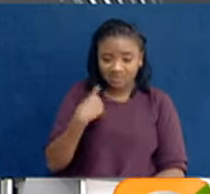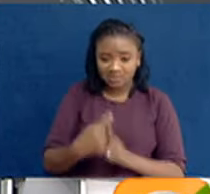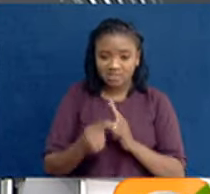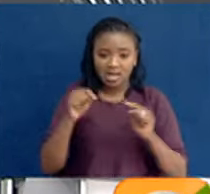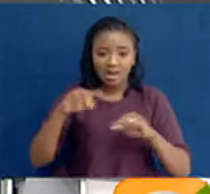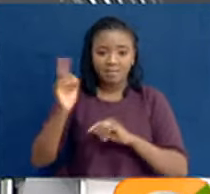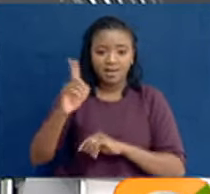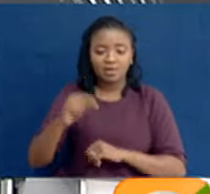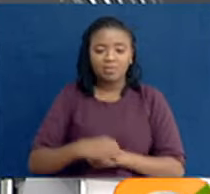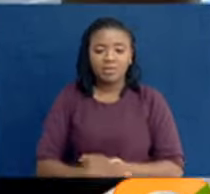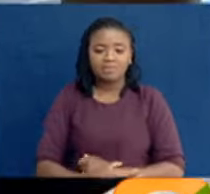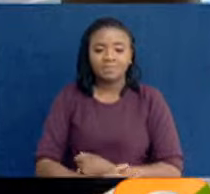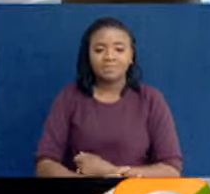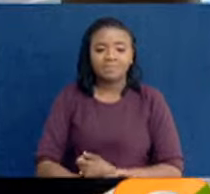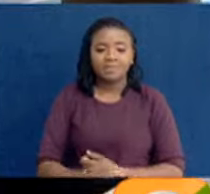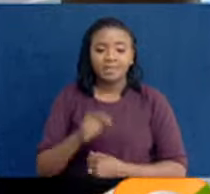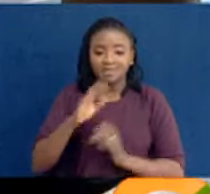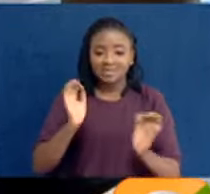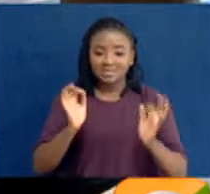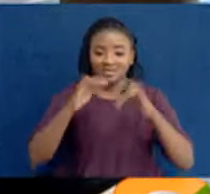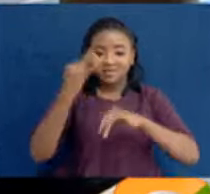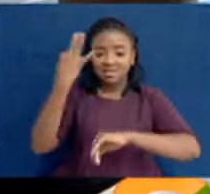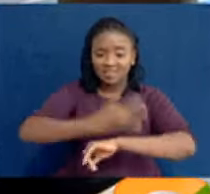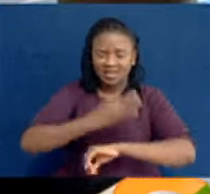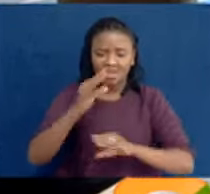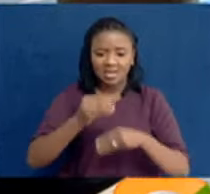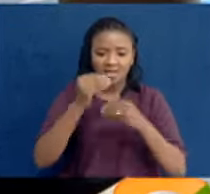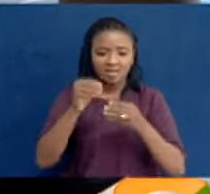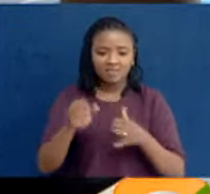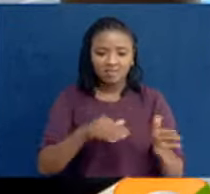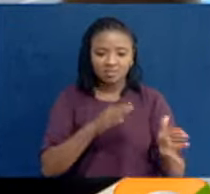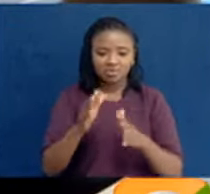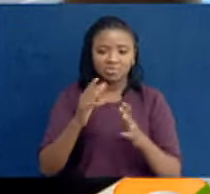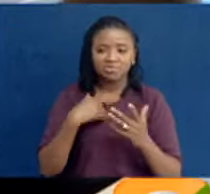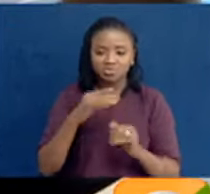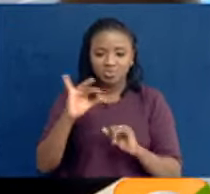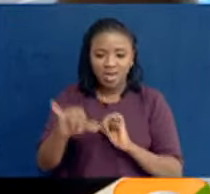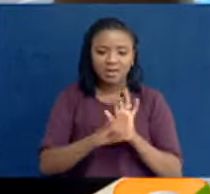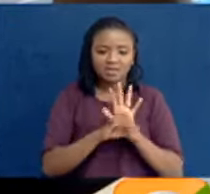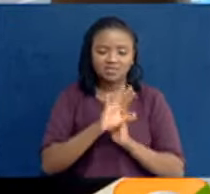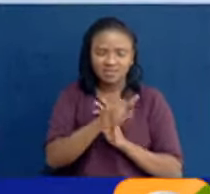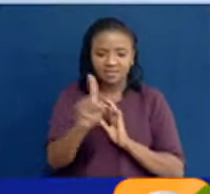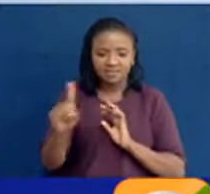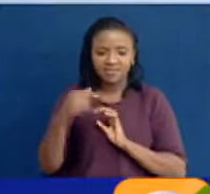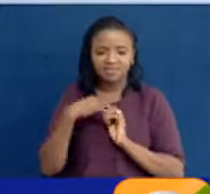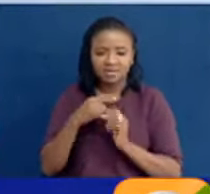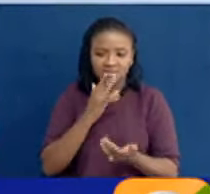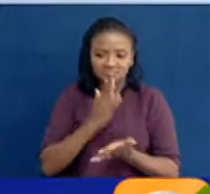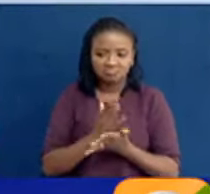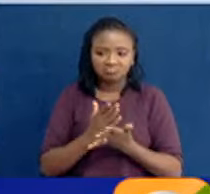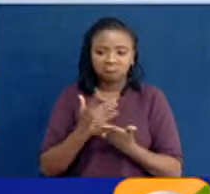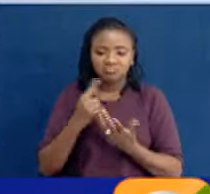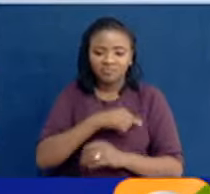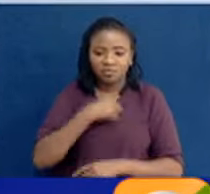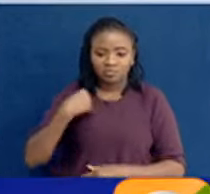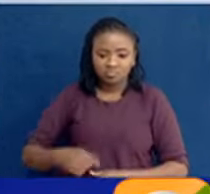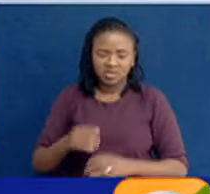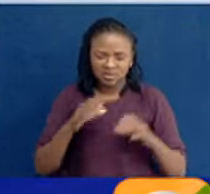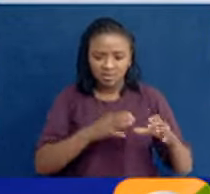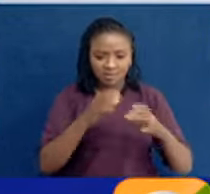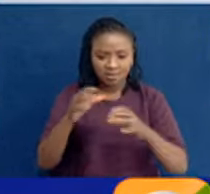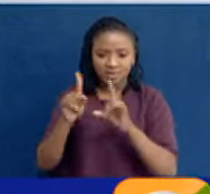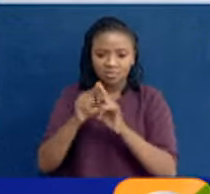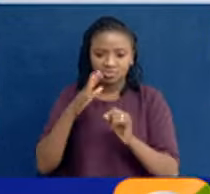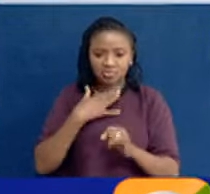The three-day event marks an opportunity for the country to market itself as an ideal investment destination for Chinese farms. The expo also seeks to